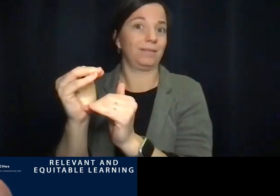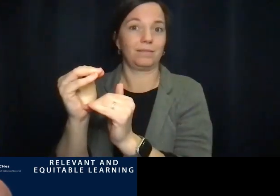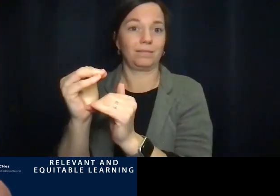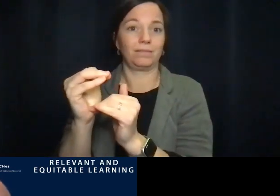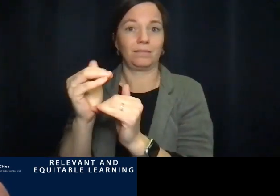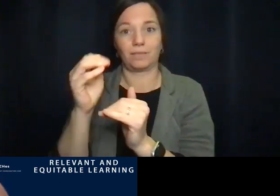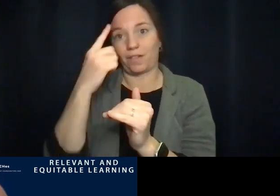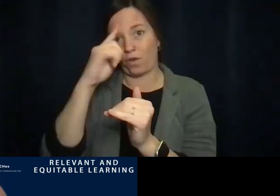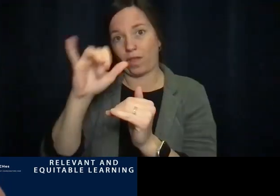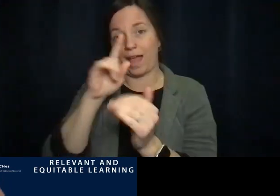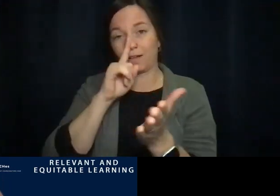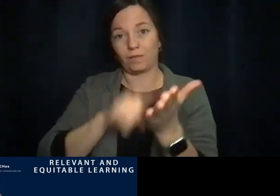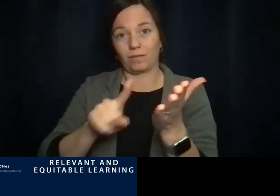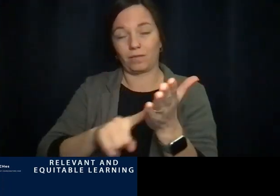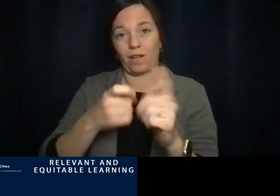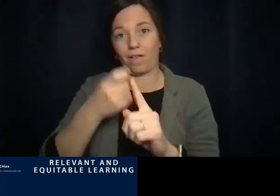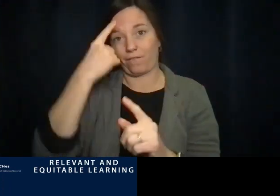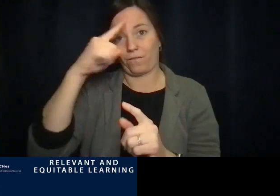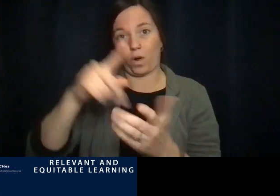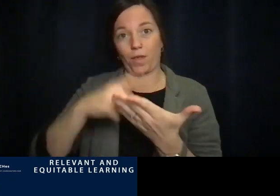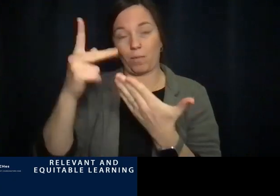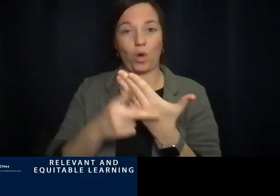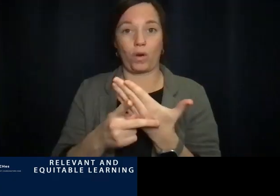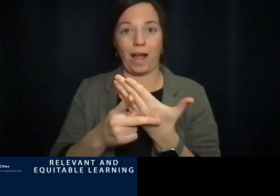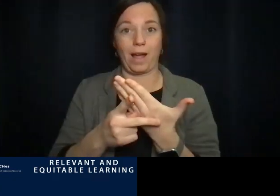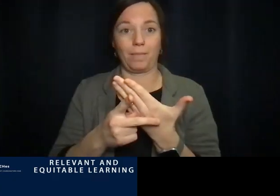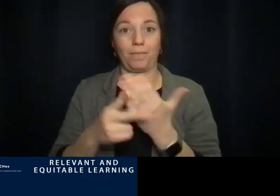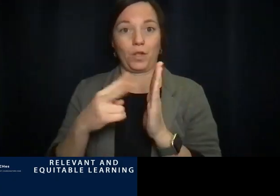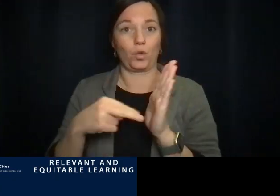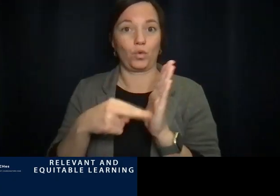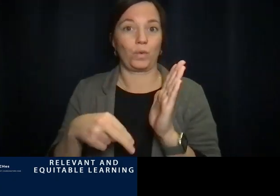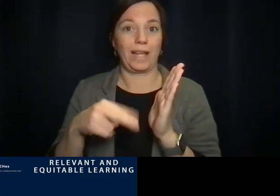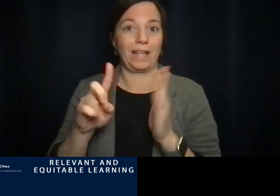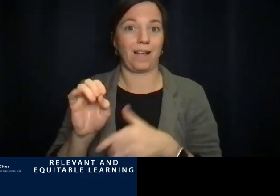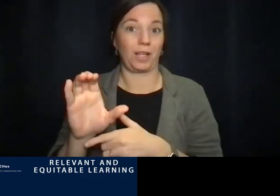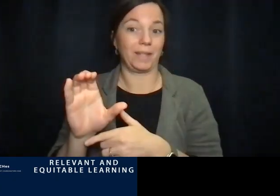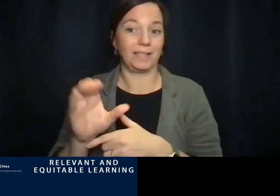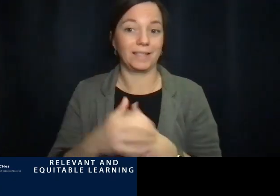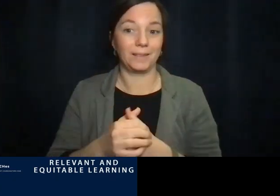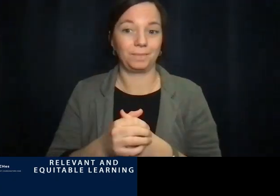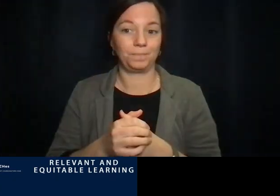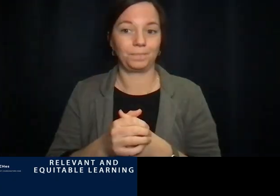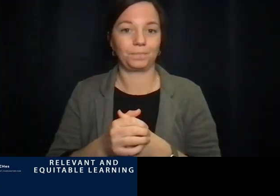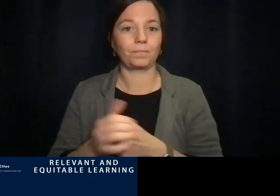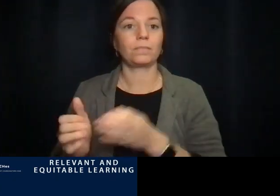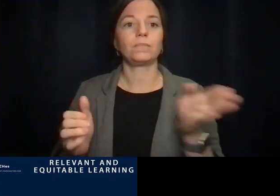Or program review documents. It's true. So, yeah, all there. Yeah,